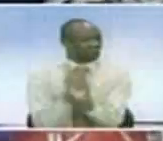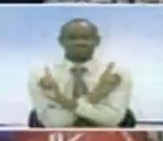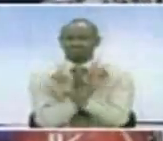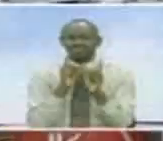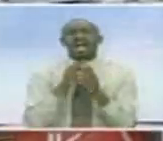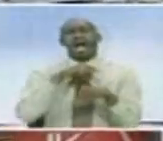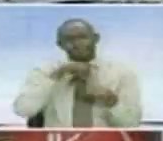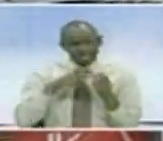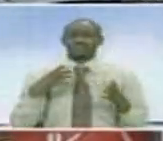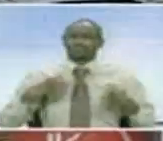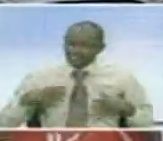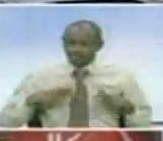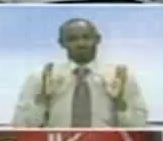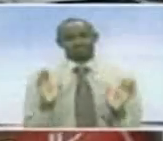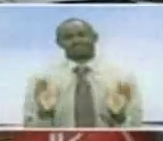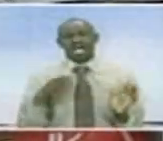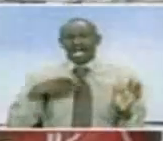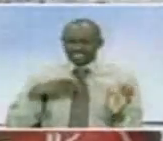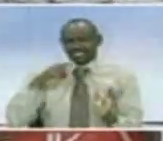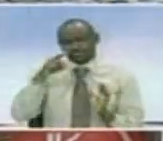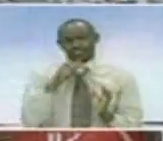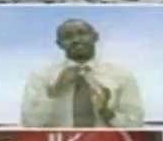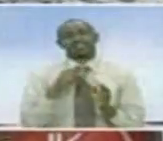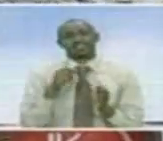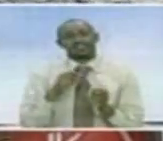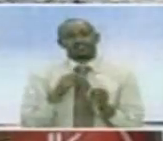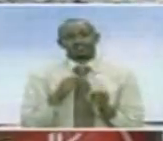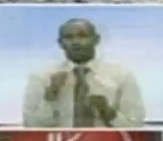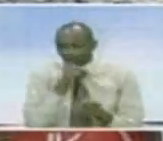It's about people and their cronies. Okay, let me ask you this.